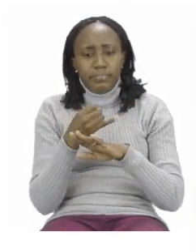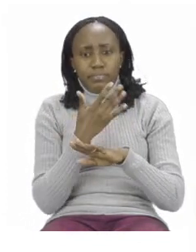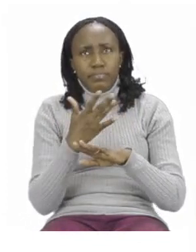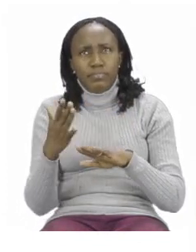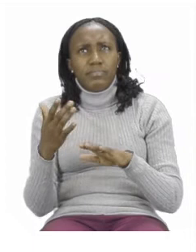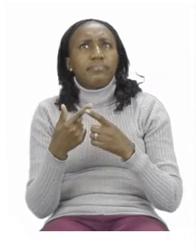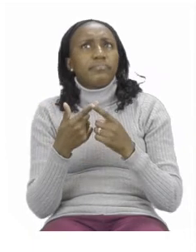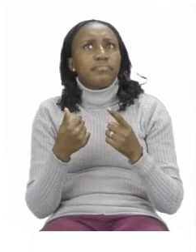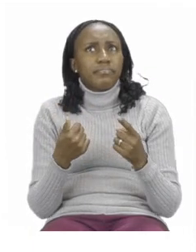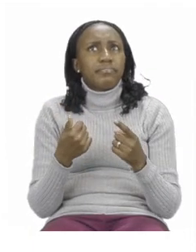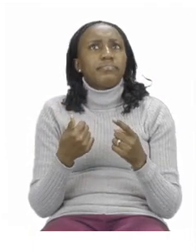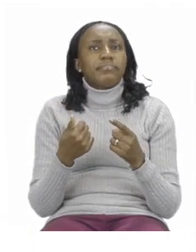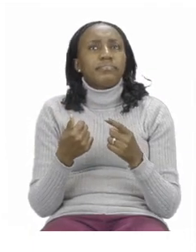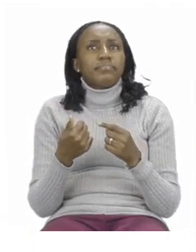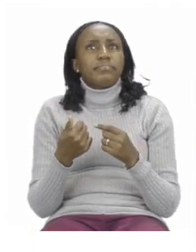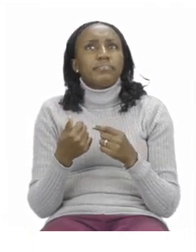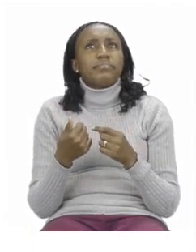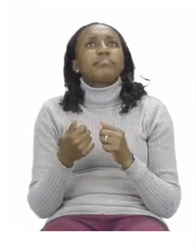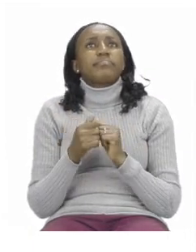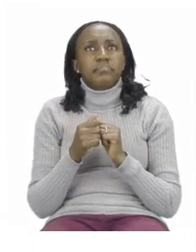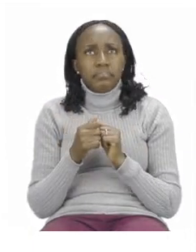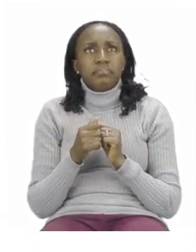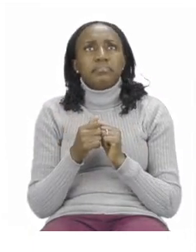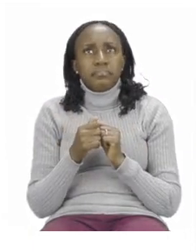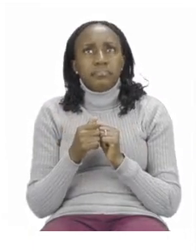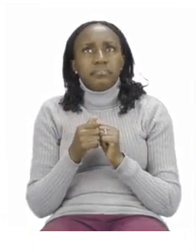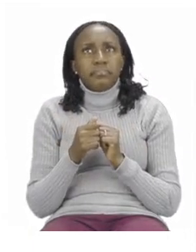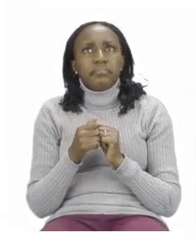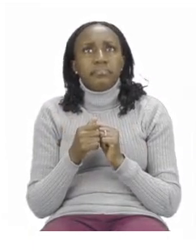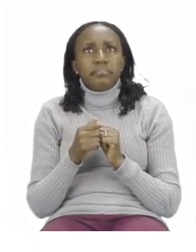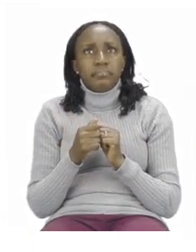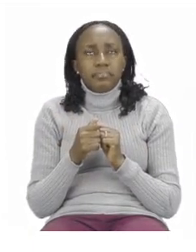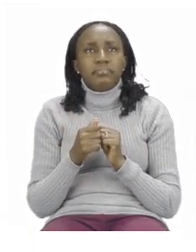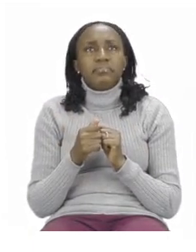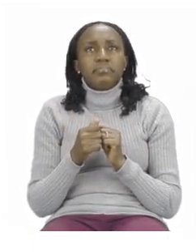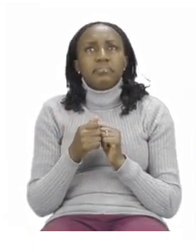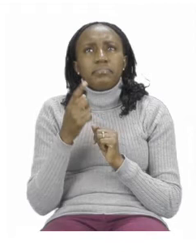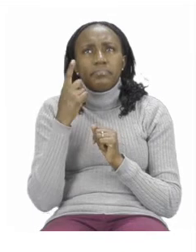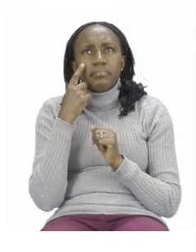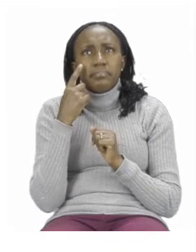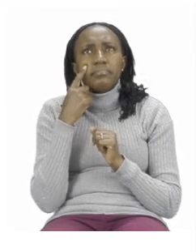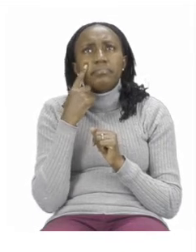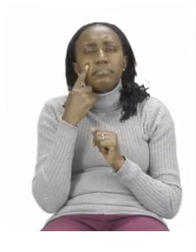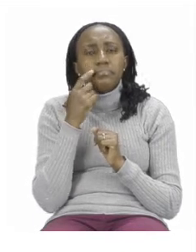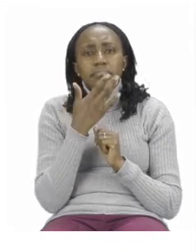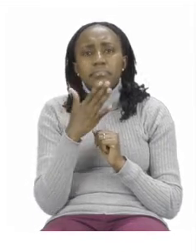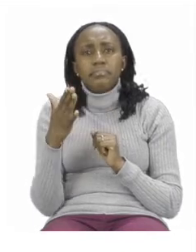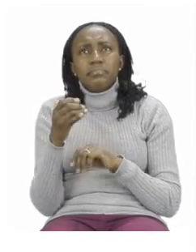Now, boys and girls, a water source is a place where you can get